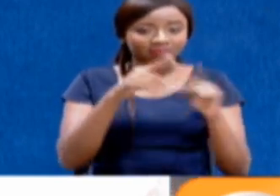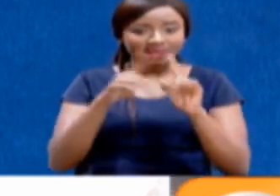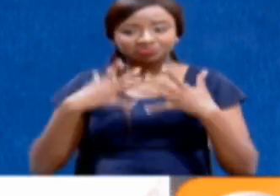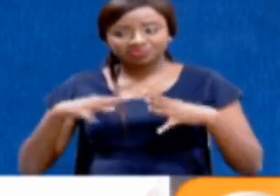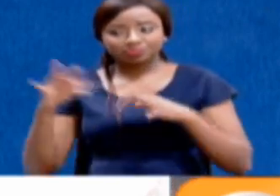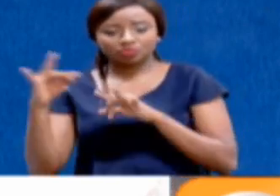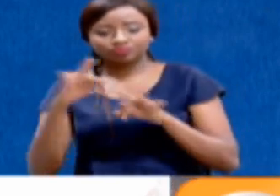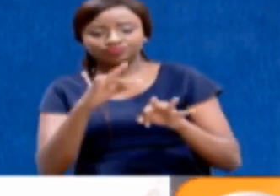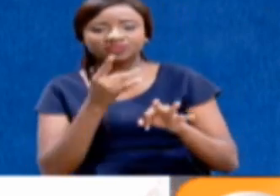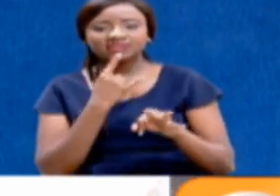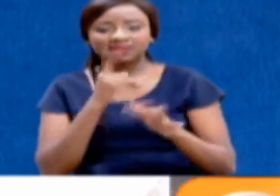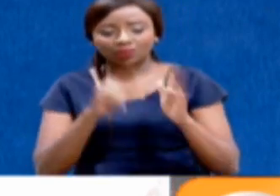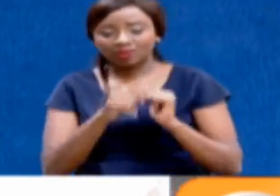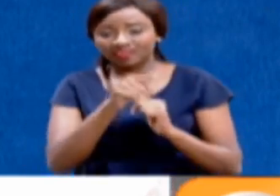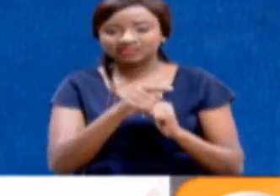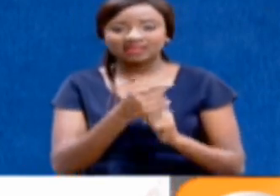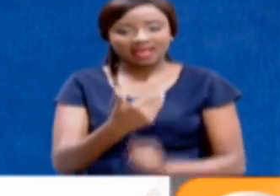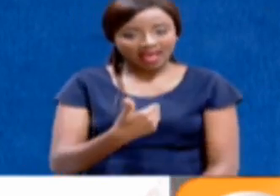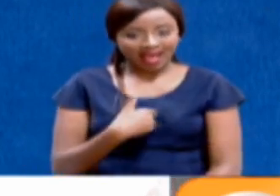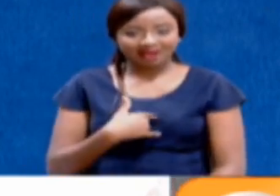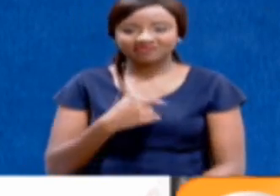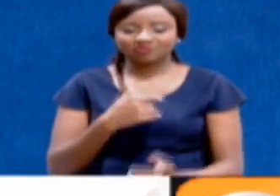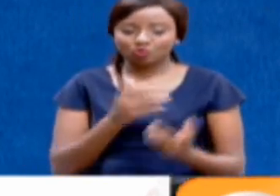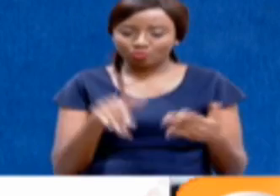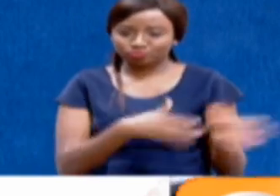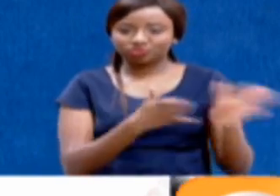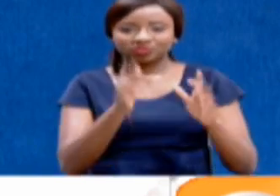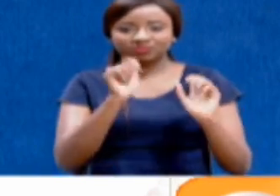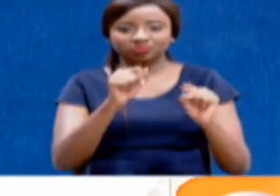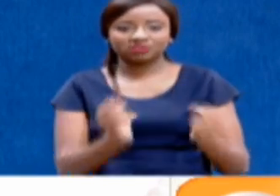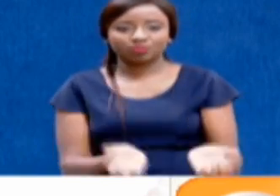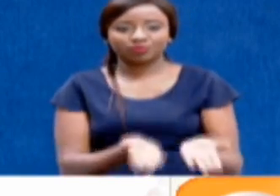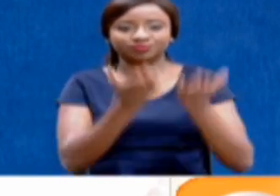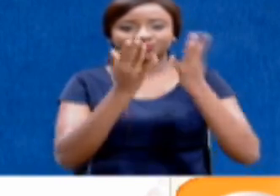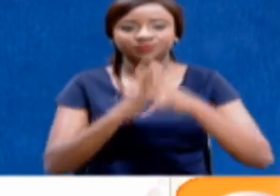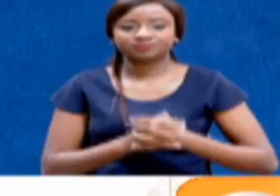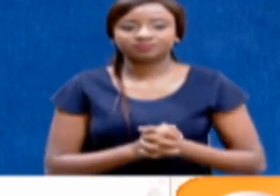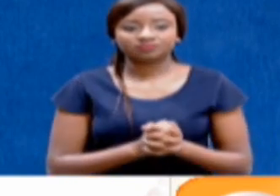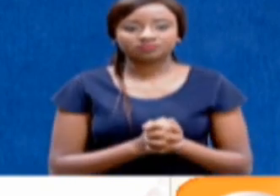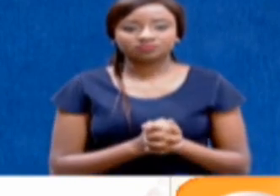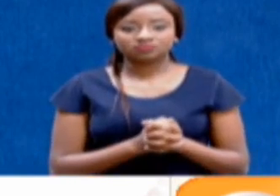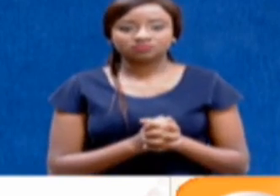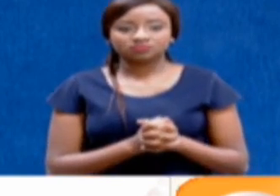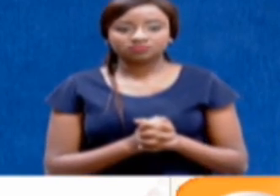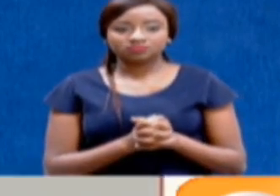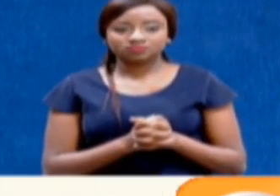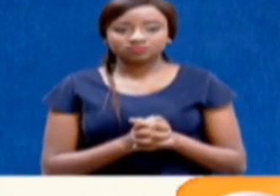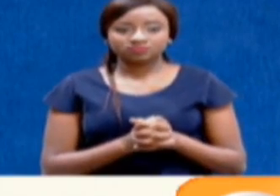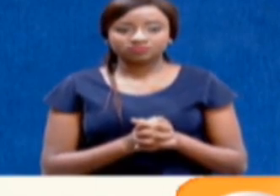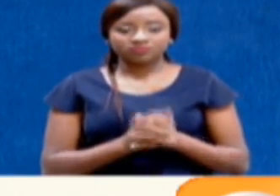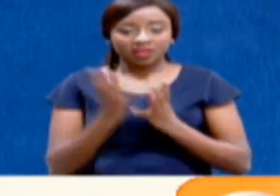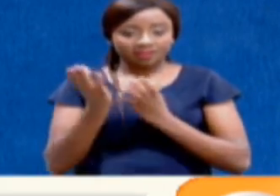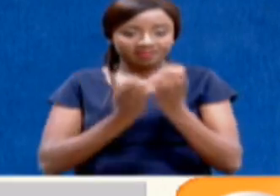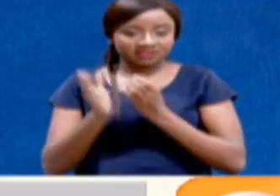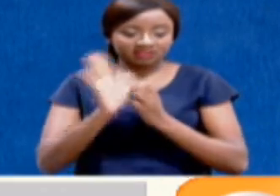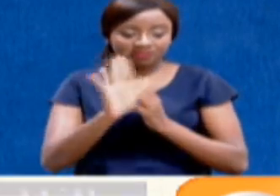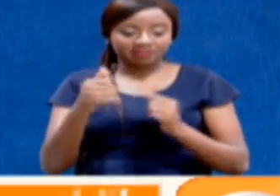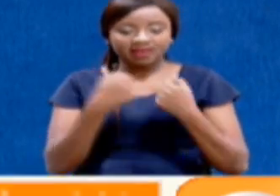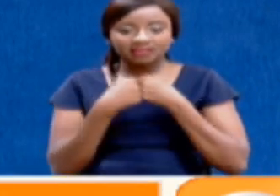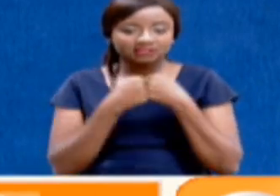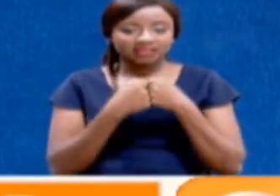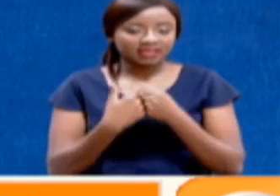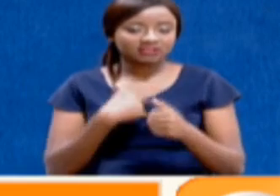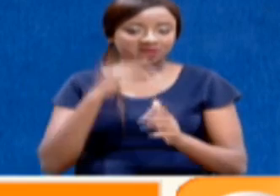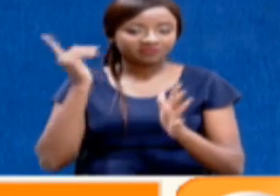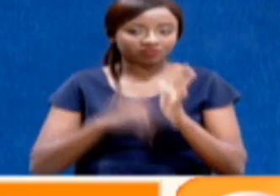observers insist the retailer still has a fighting chance. There are challenges in business right now, be